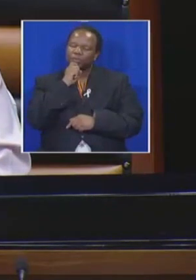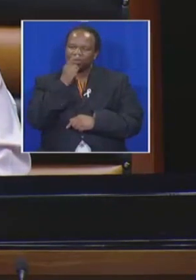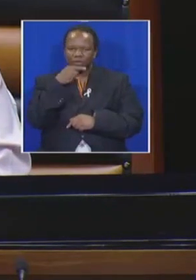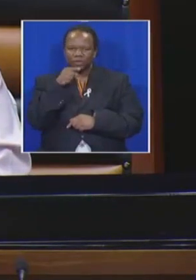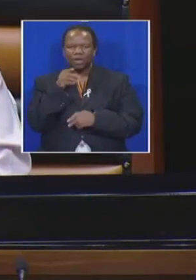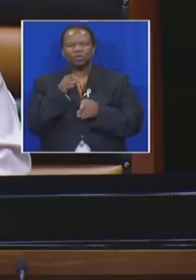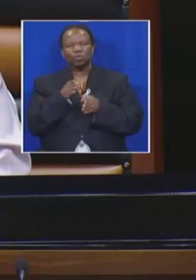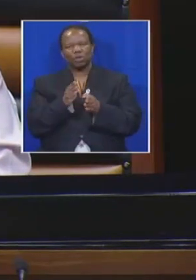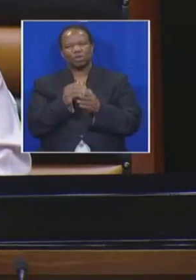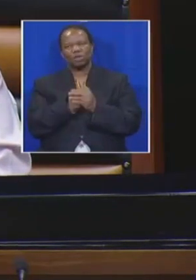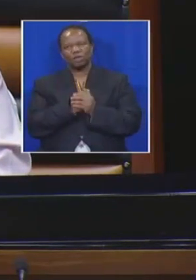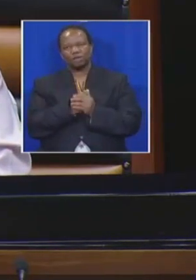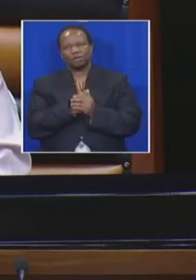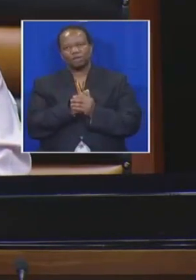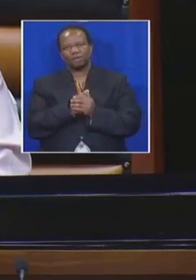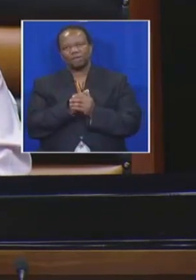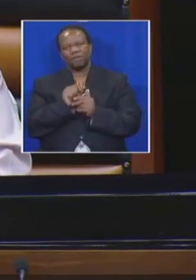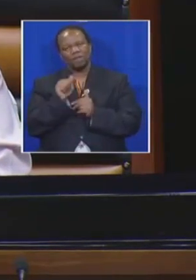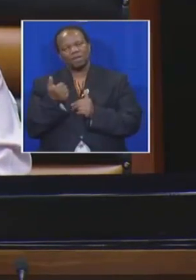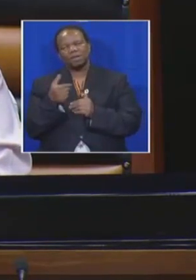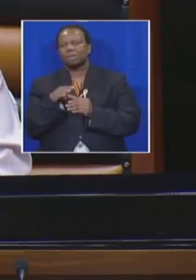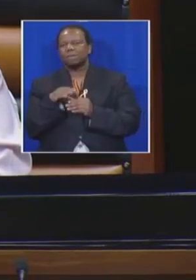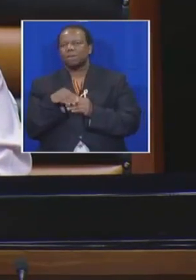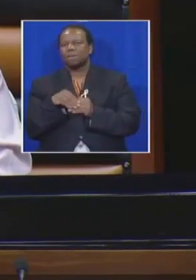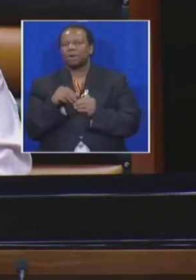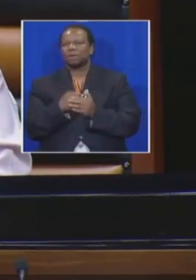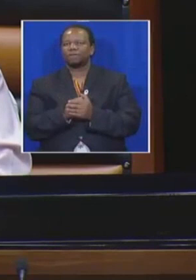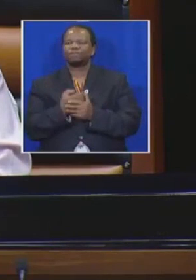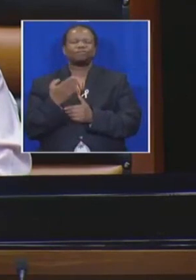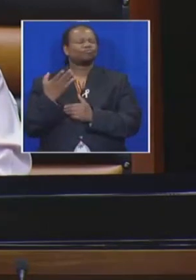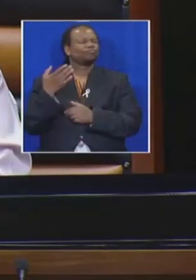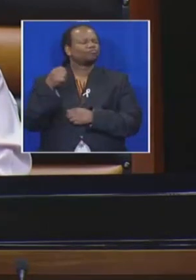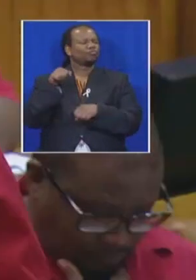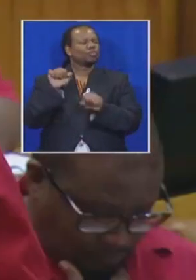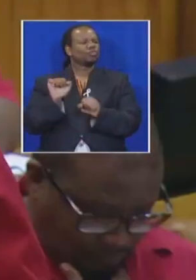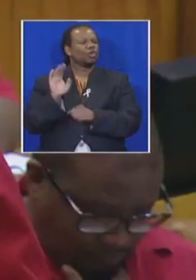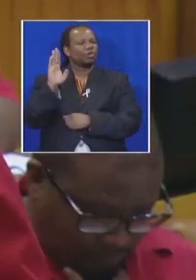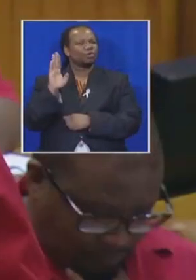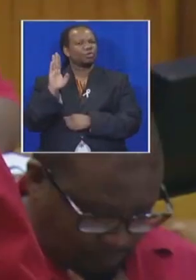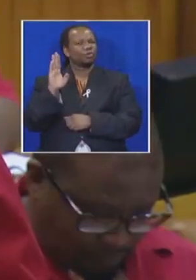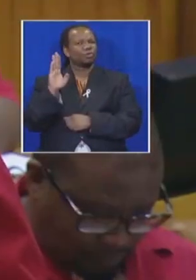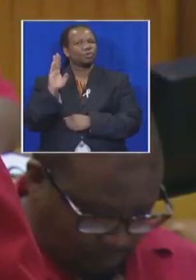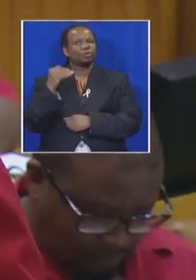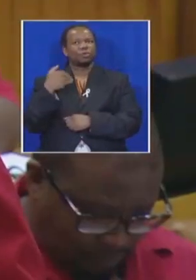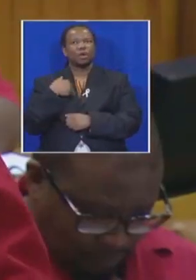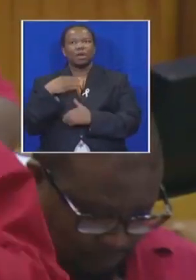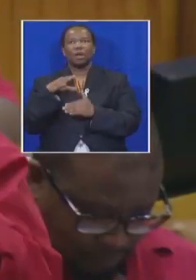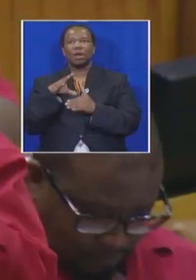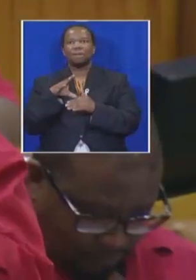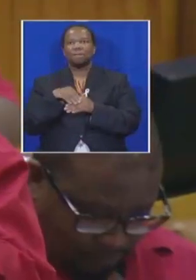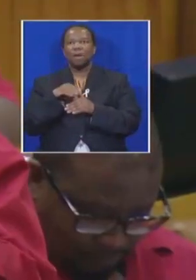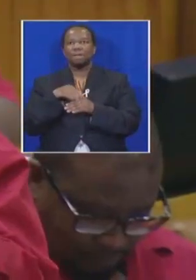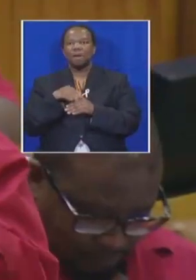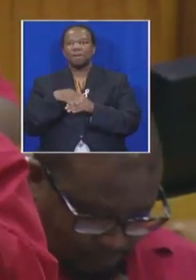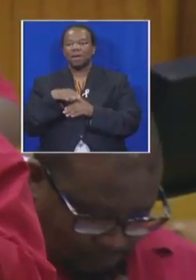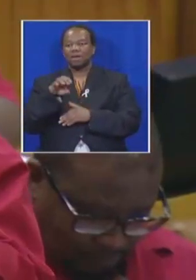any member of this House. House Chair, I'm a member of the Economic Freedom Fighters who do